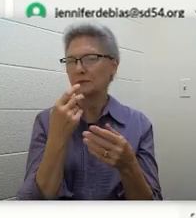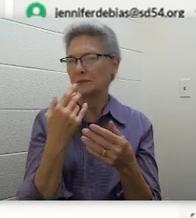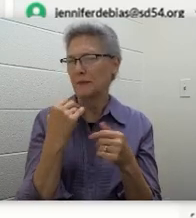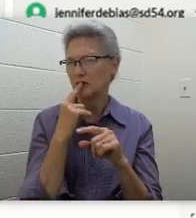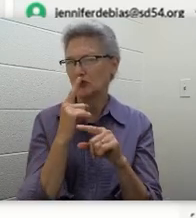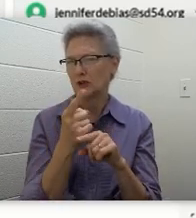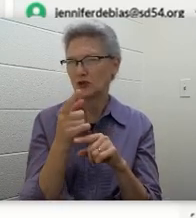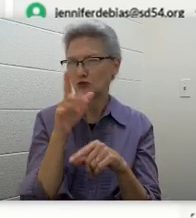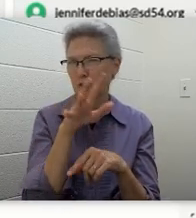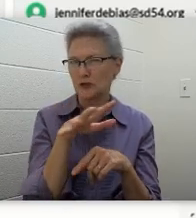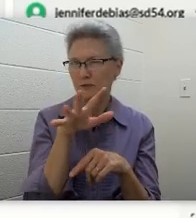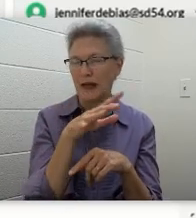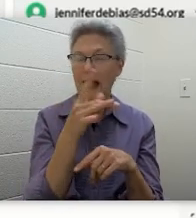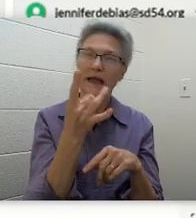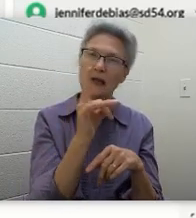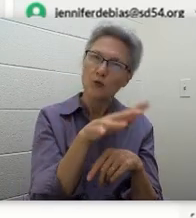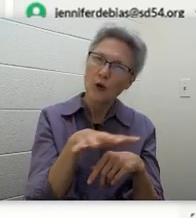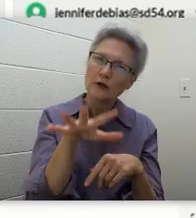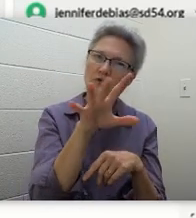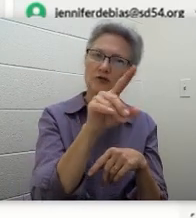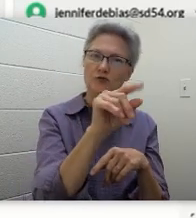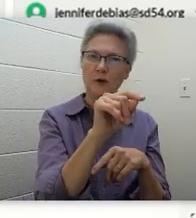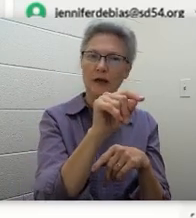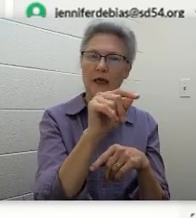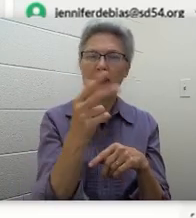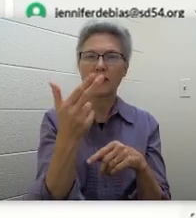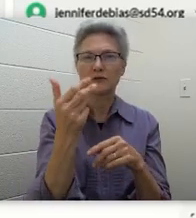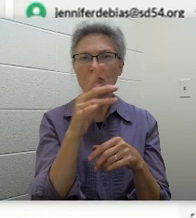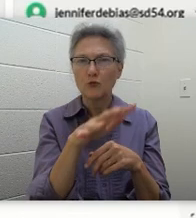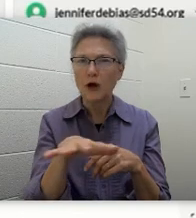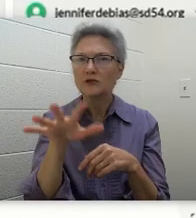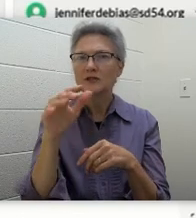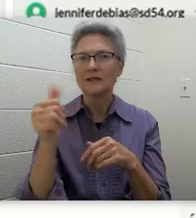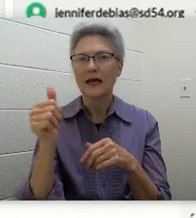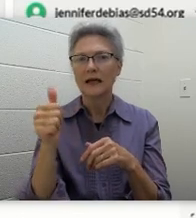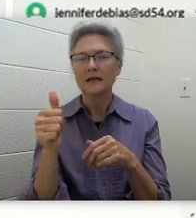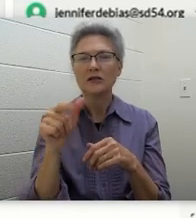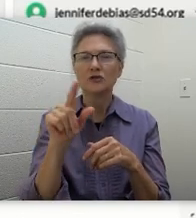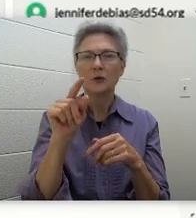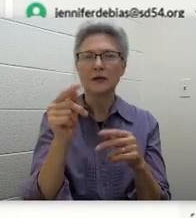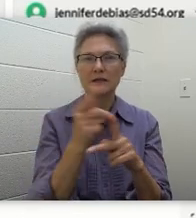answer. 18 rounds to 20. 13 rounds to 10.